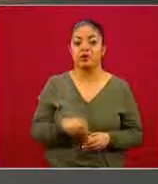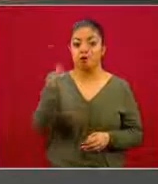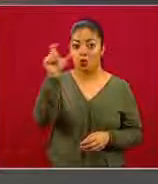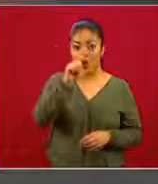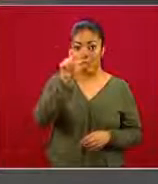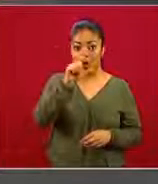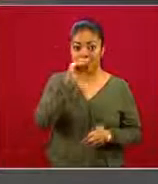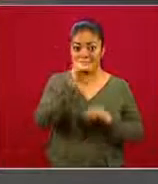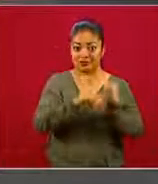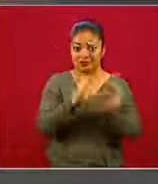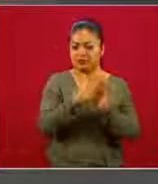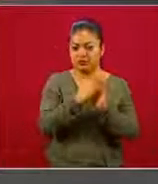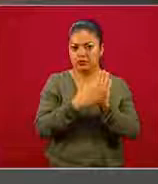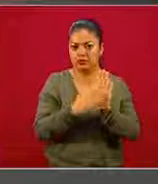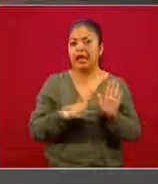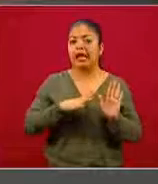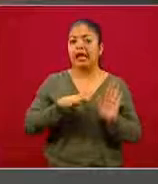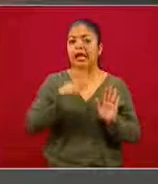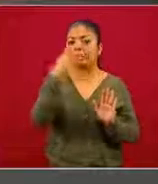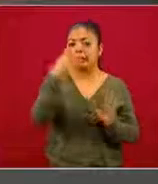reports.